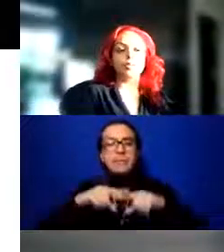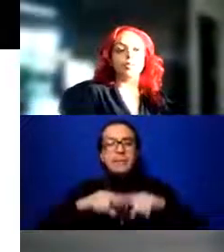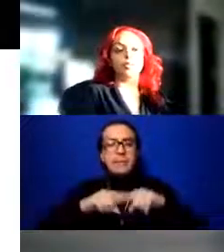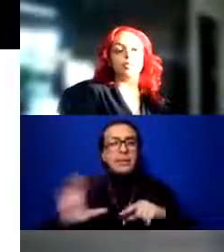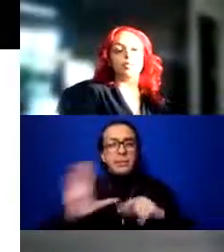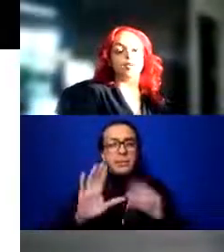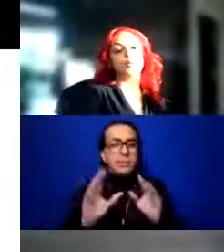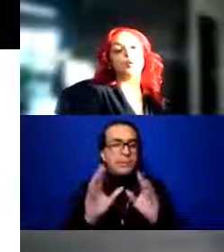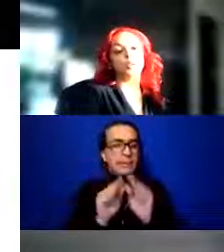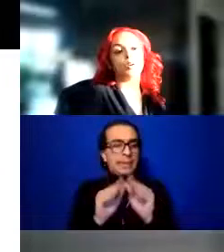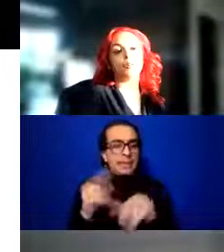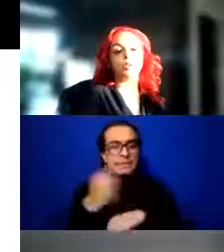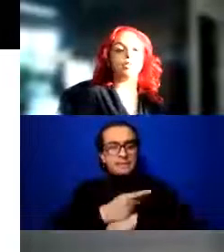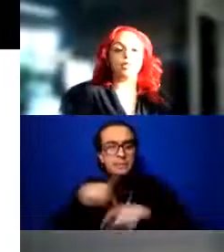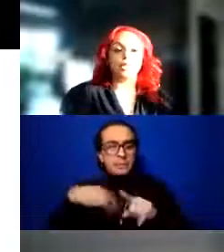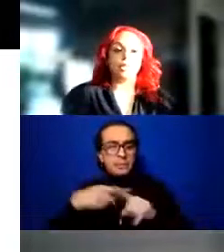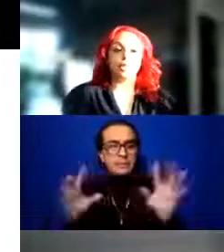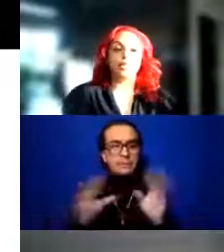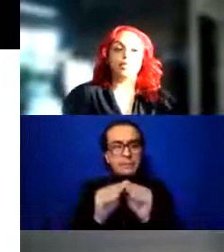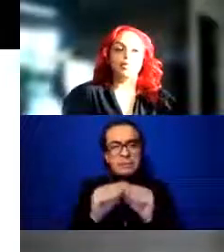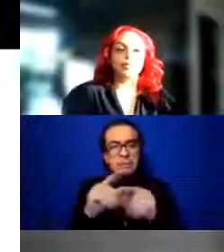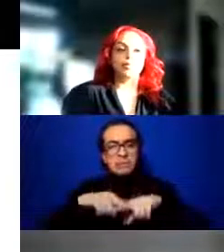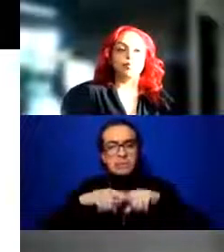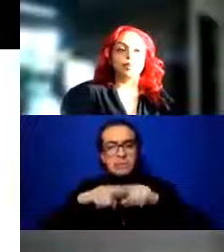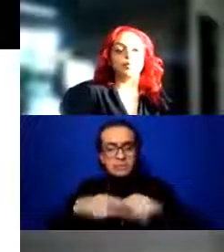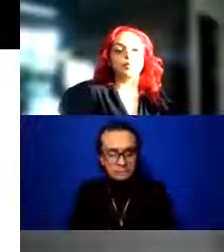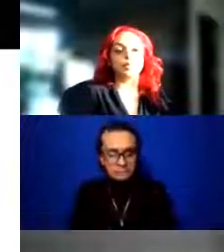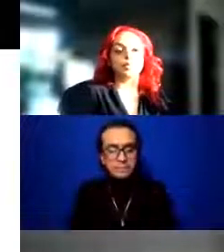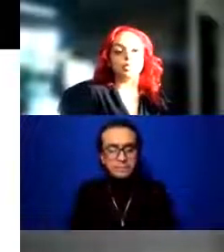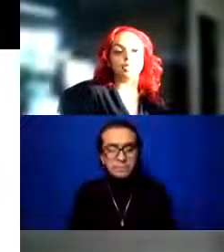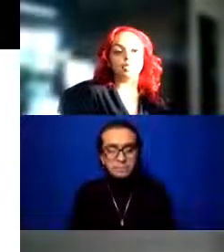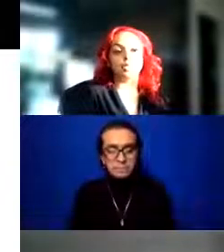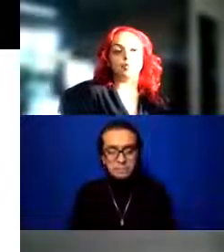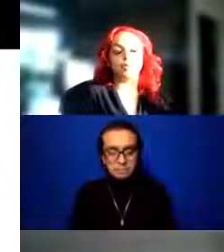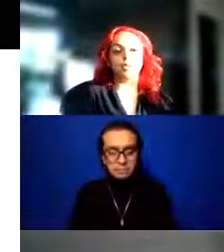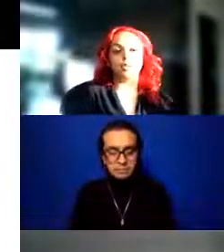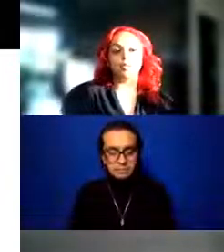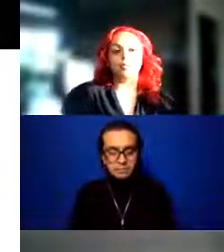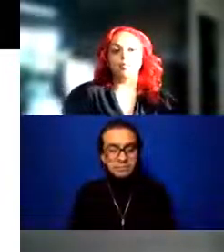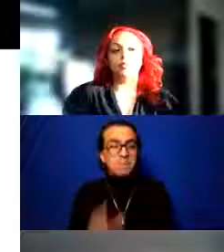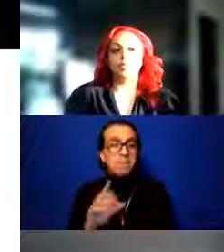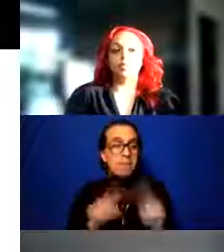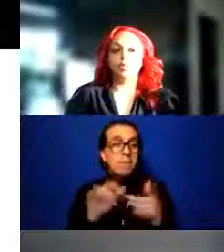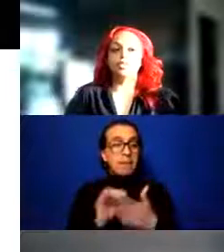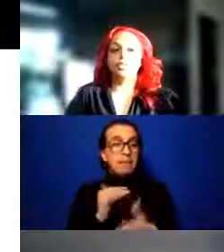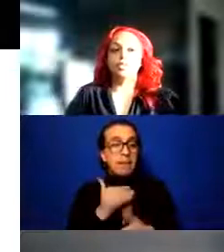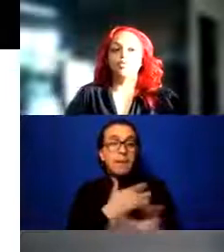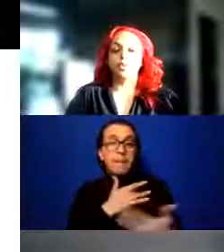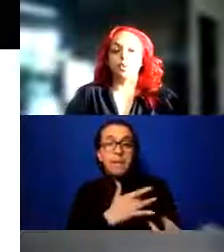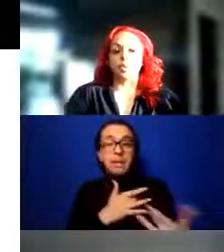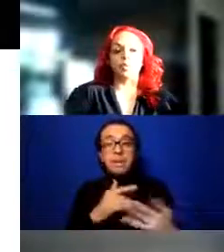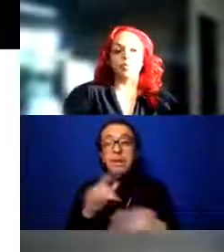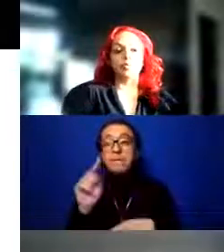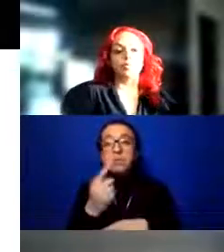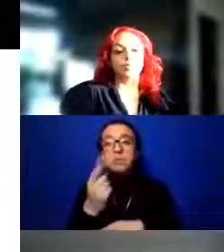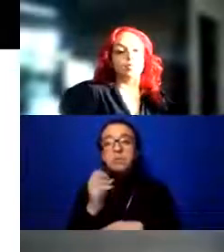held or the meetings that you're attending. But those are the set dates that we will send those checks out